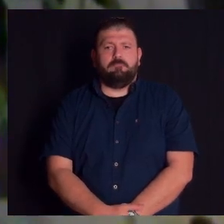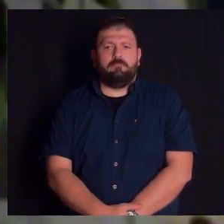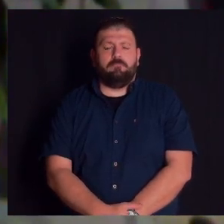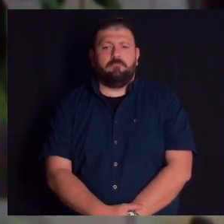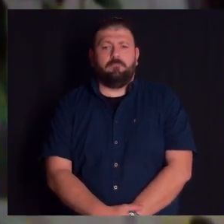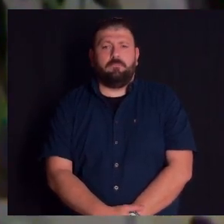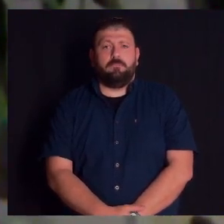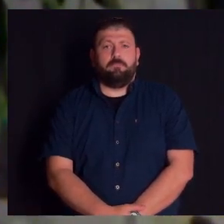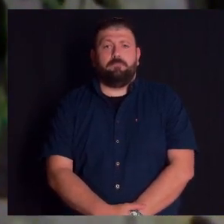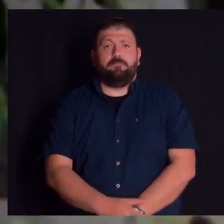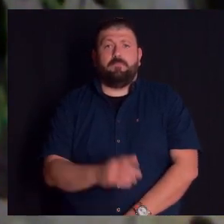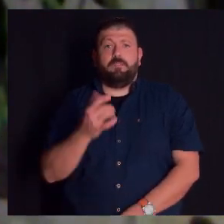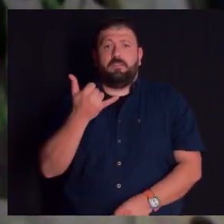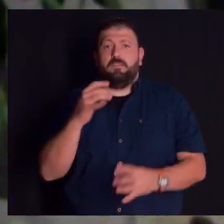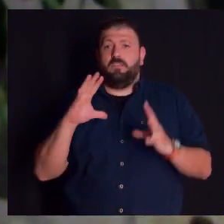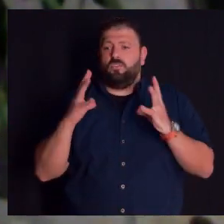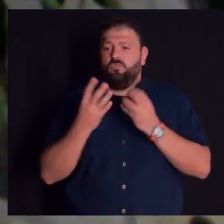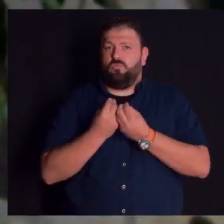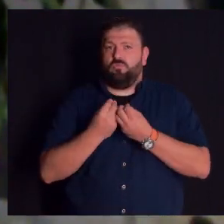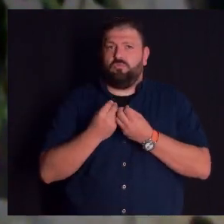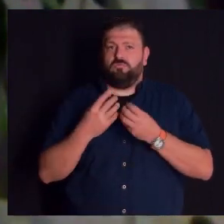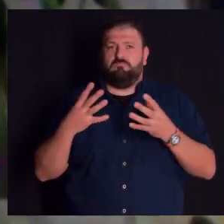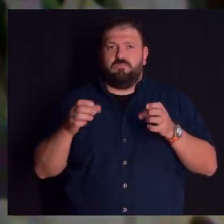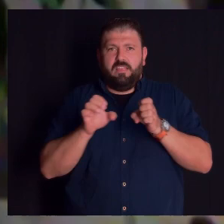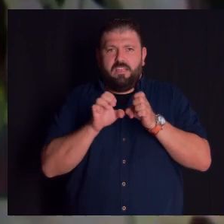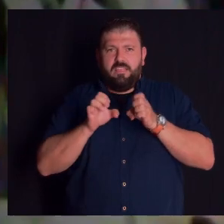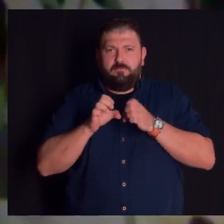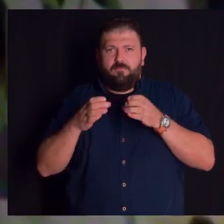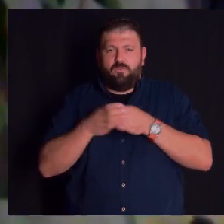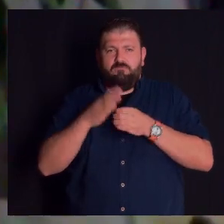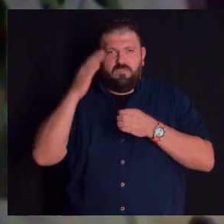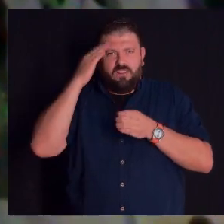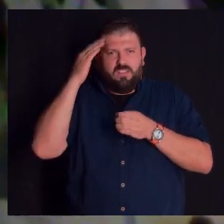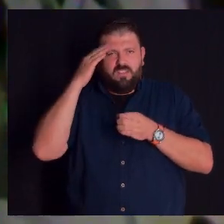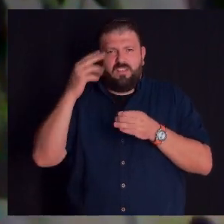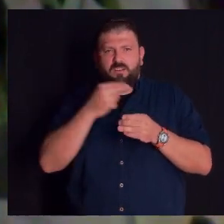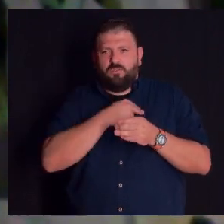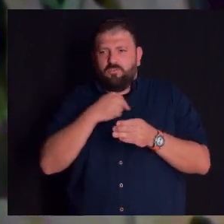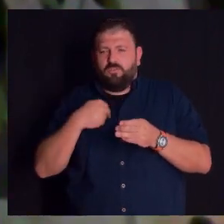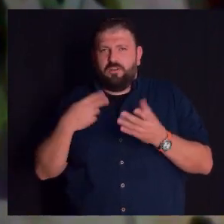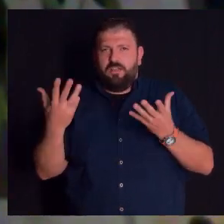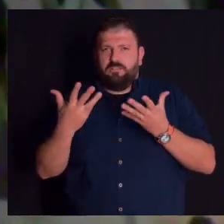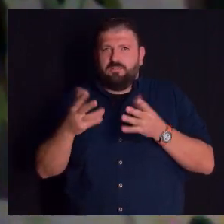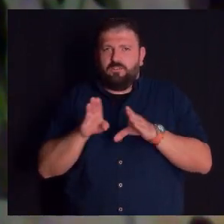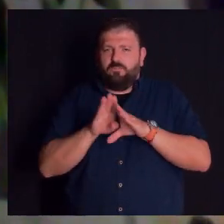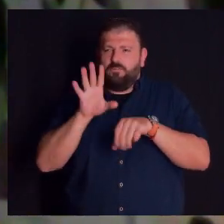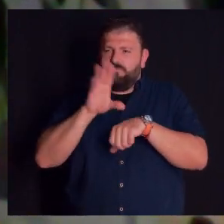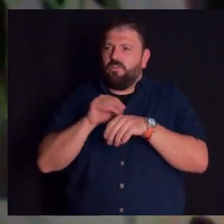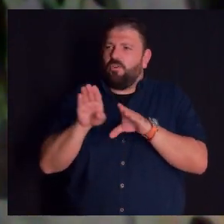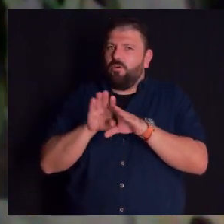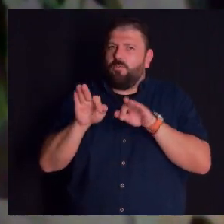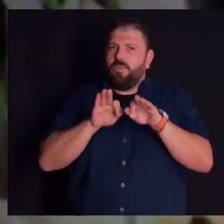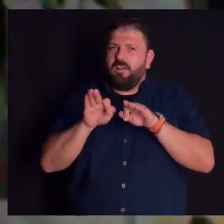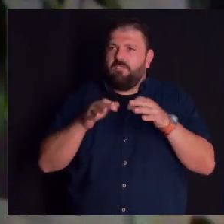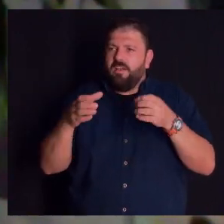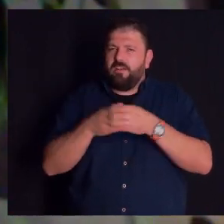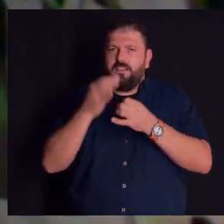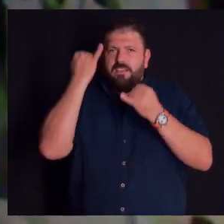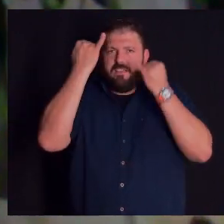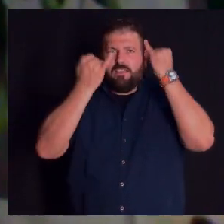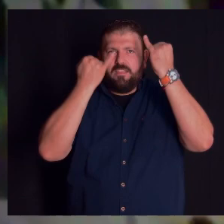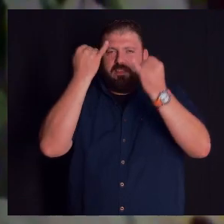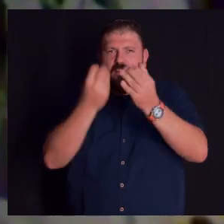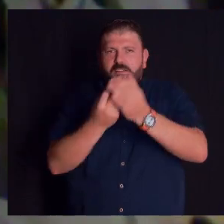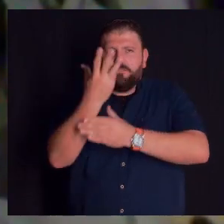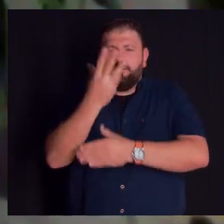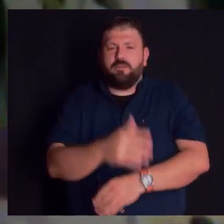Y junto con nuestros And líderes along our hemos leaders, construido un we have sistema que built a nos system permitiera that trabajar allows en to esta nueva work under situación. these